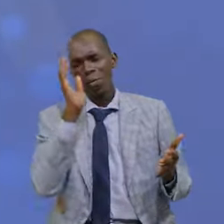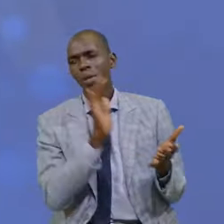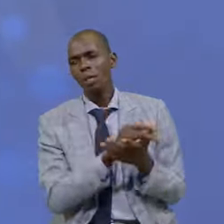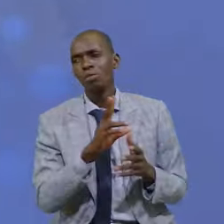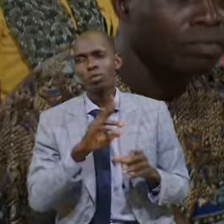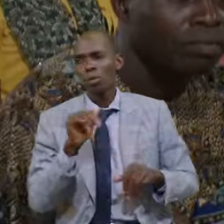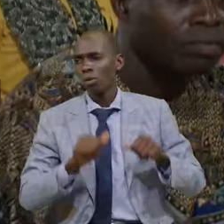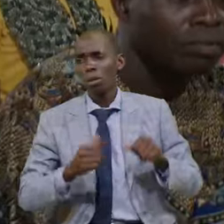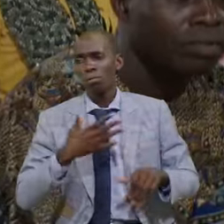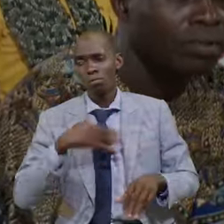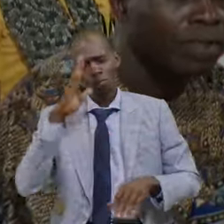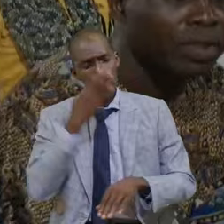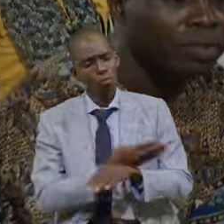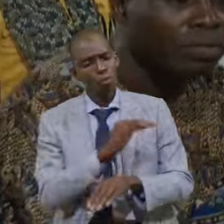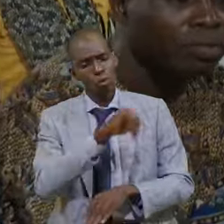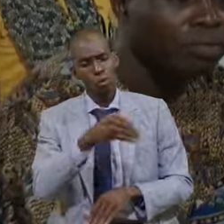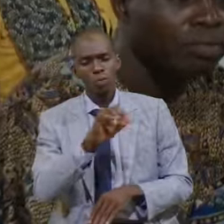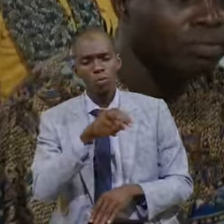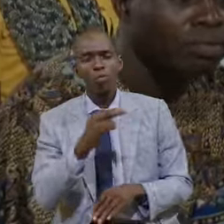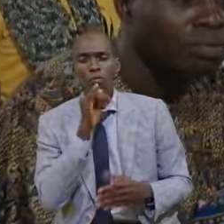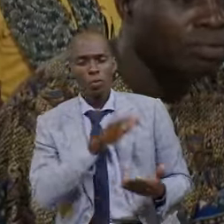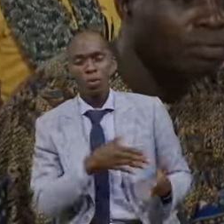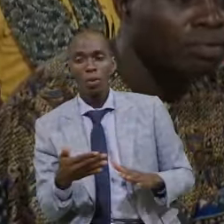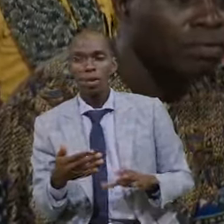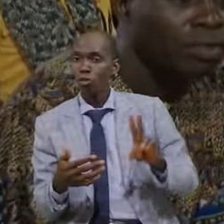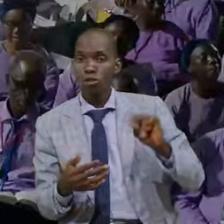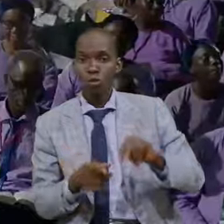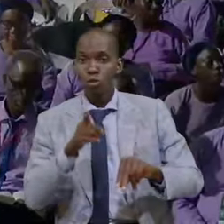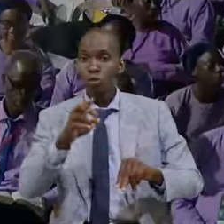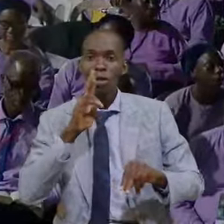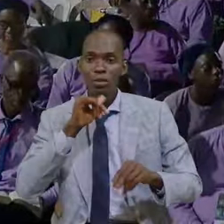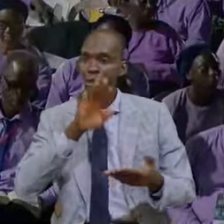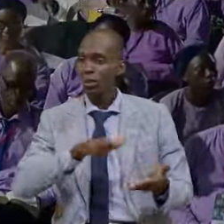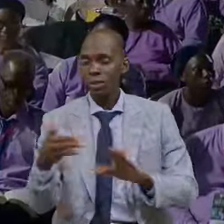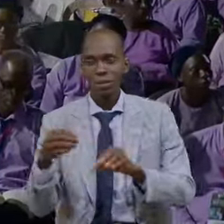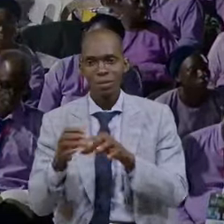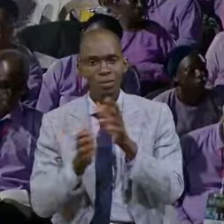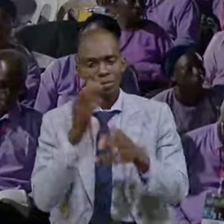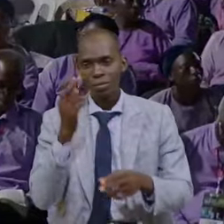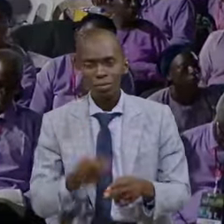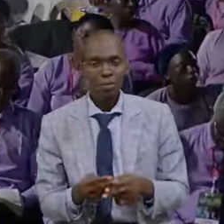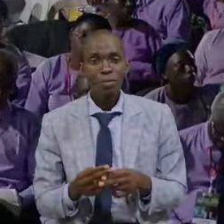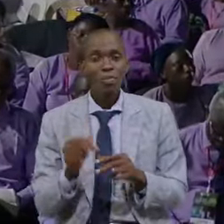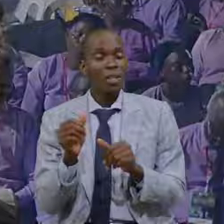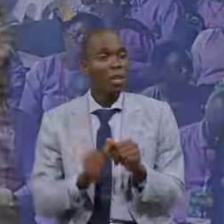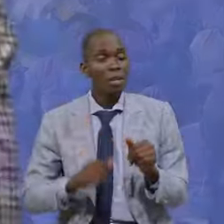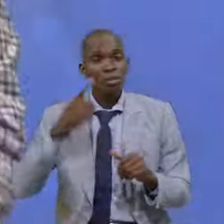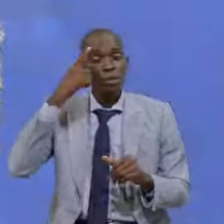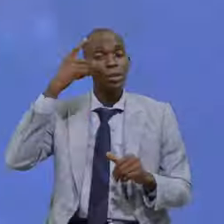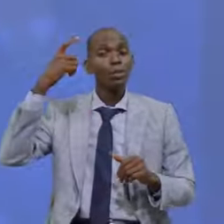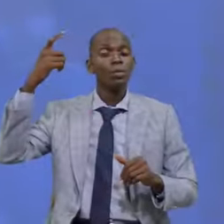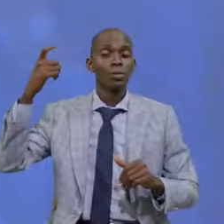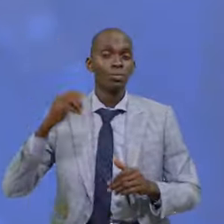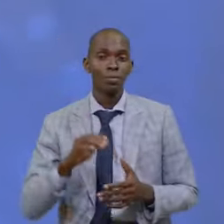you are not dead. I said you are not dead. Every dream God had given you,